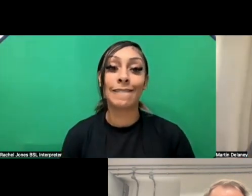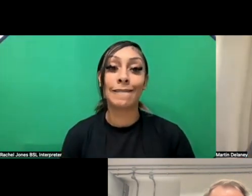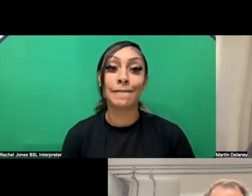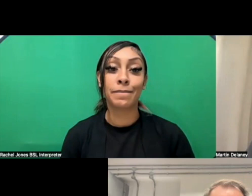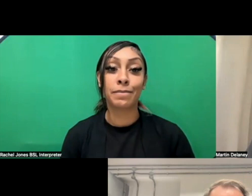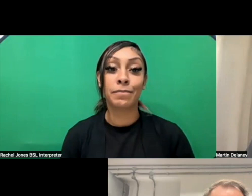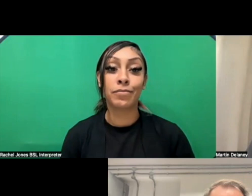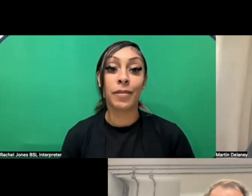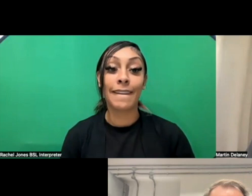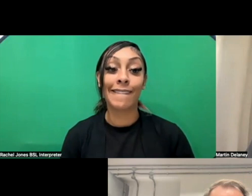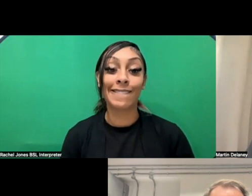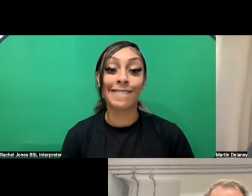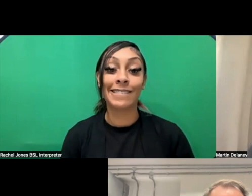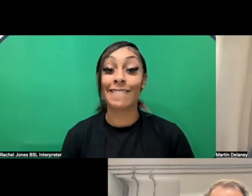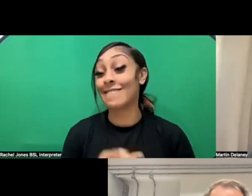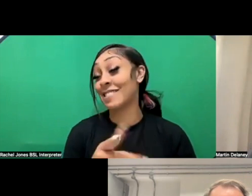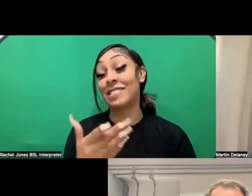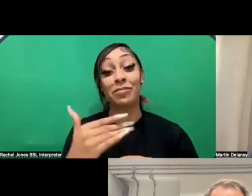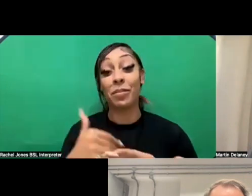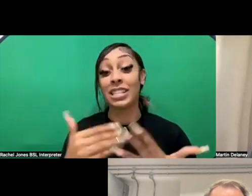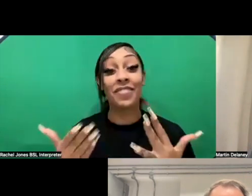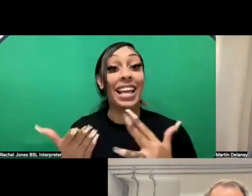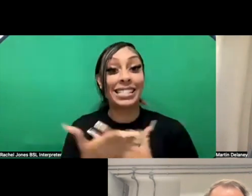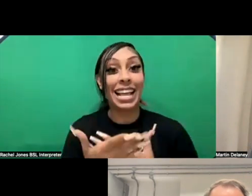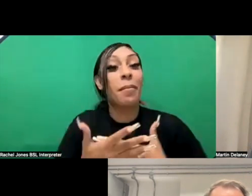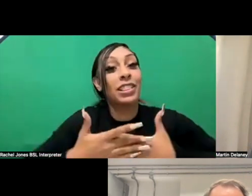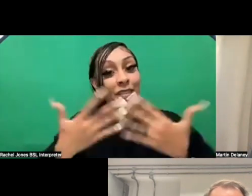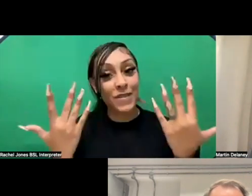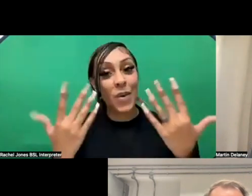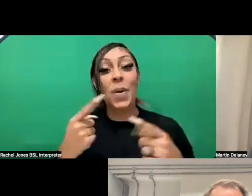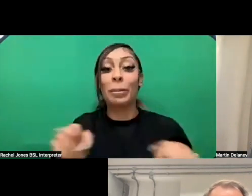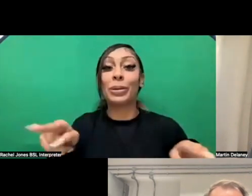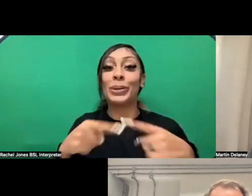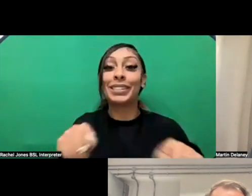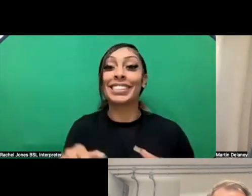of it is, as I say, accessibility for musicians in that sense.